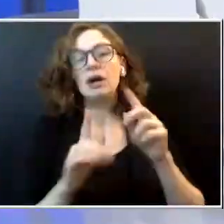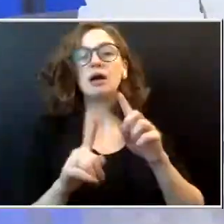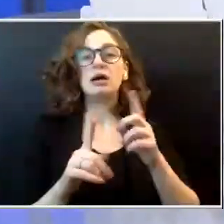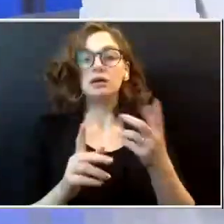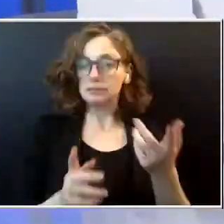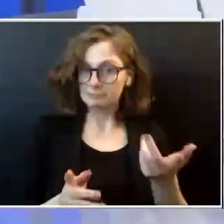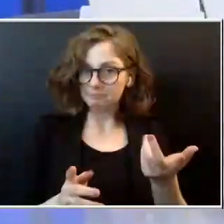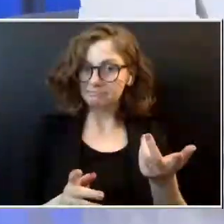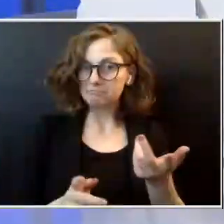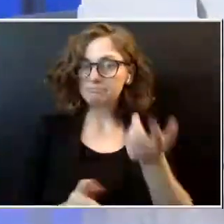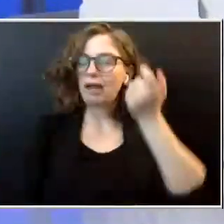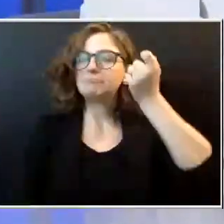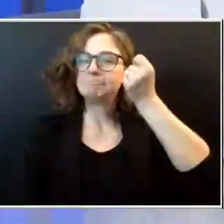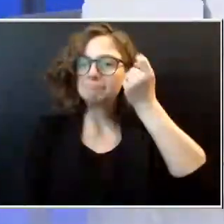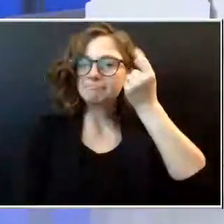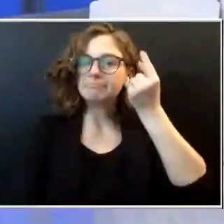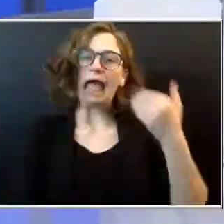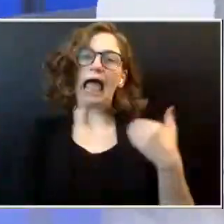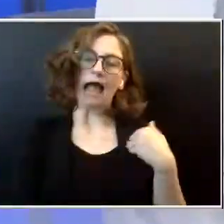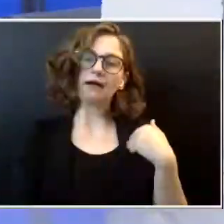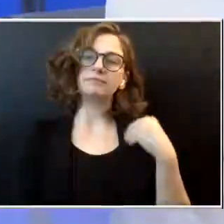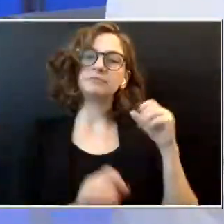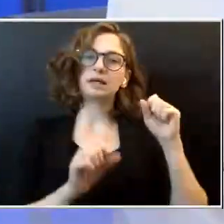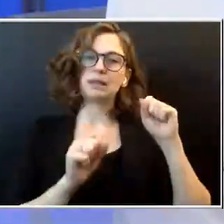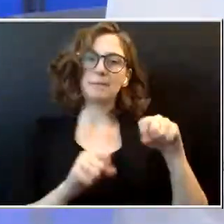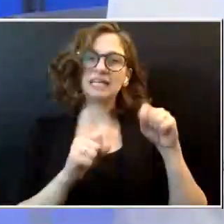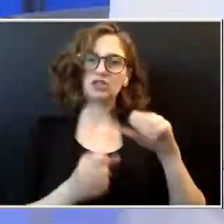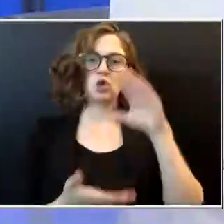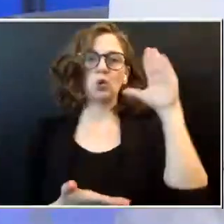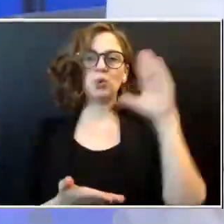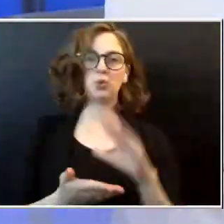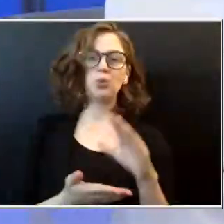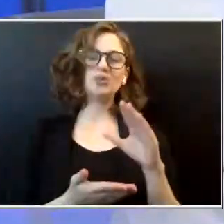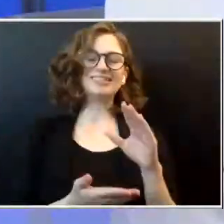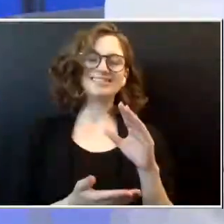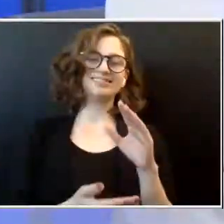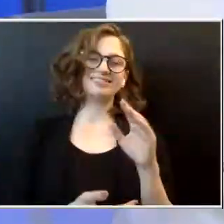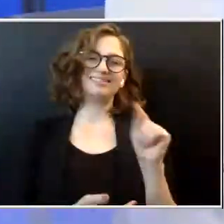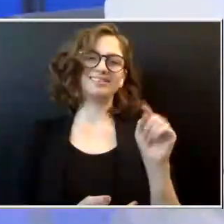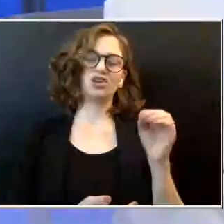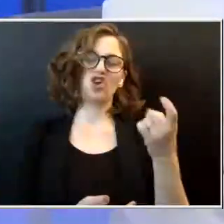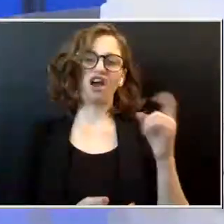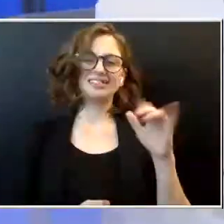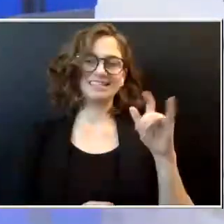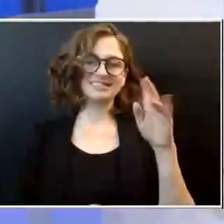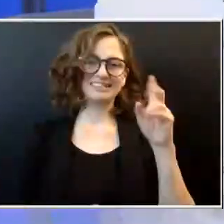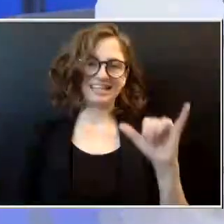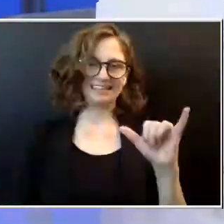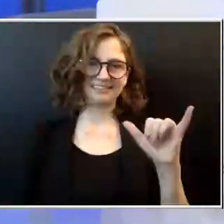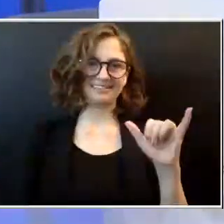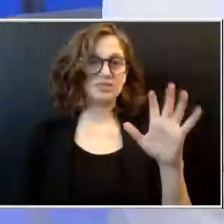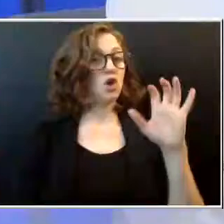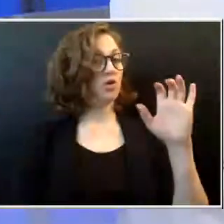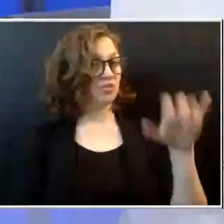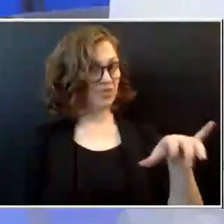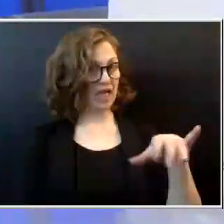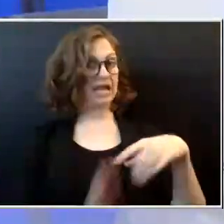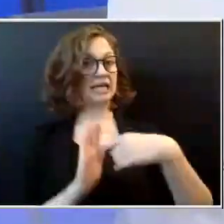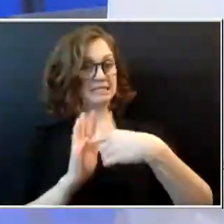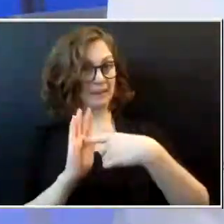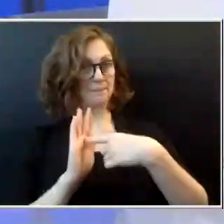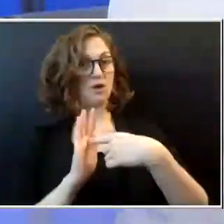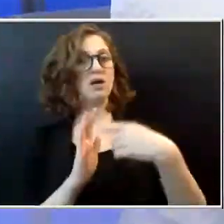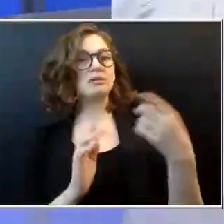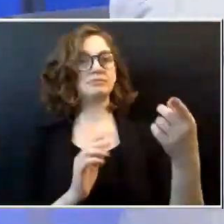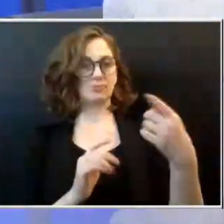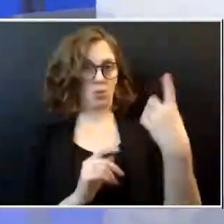has the potential to potentially reduce toxicity. And in this situation here, this is again, de-identified one of my patients getting